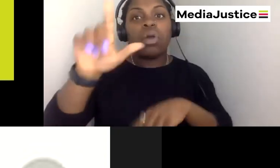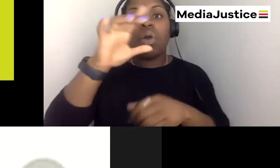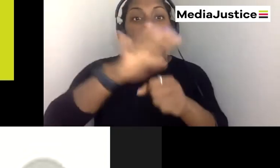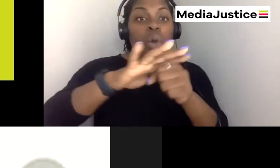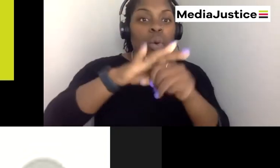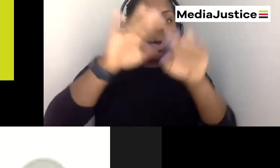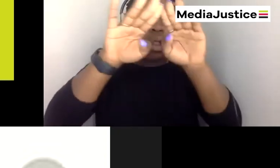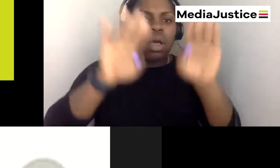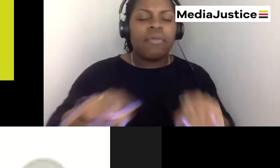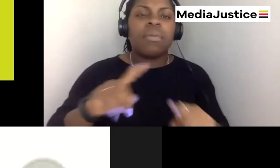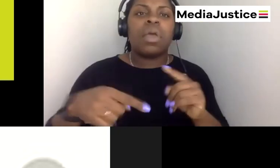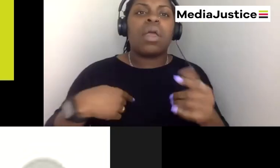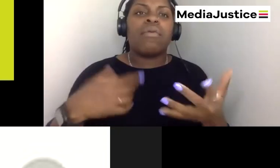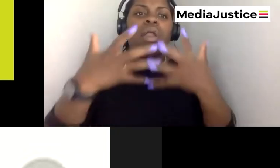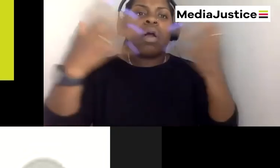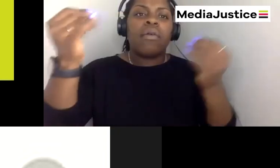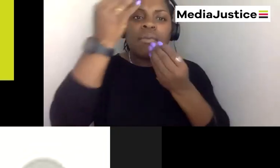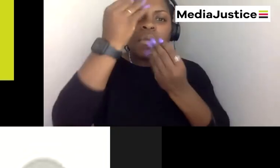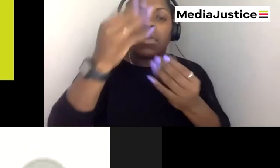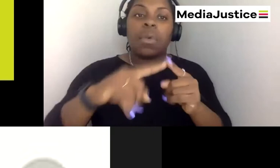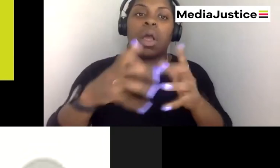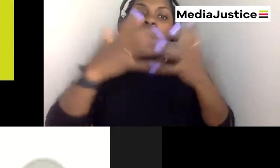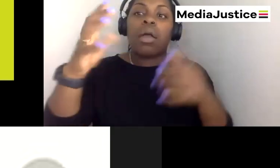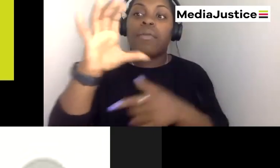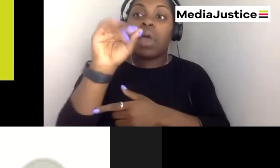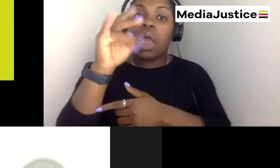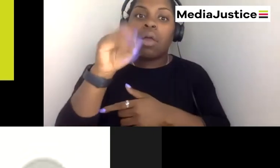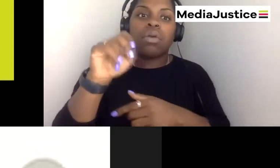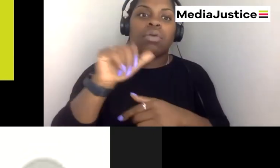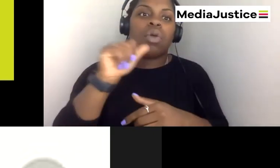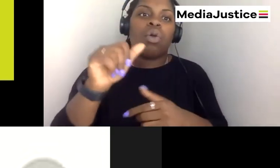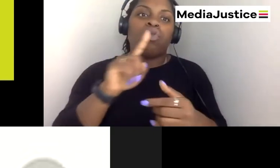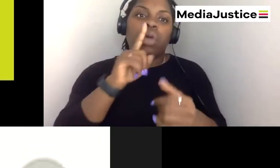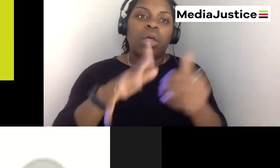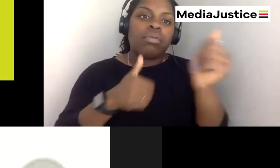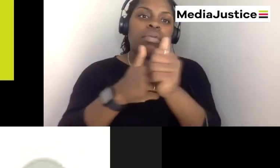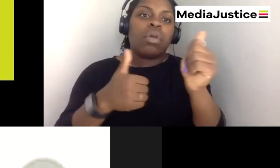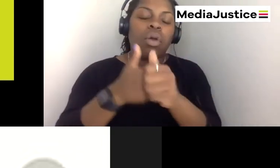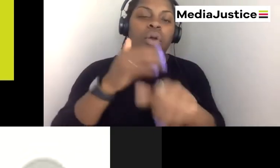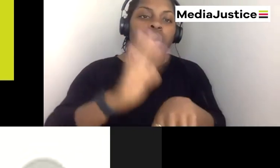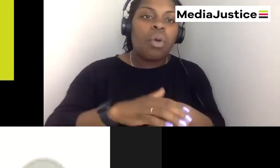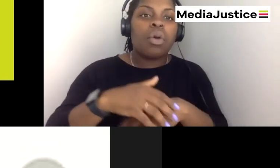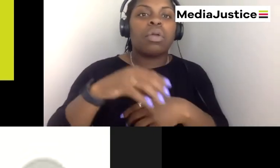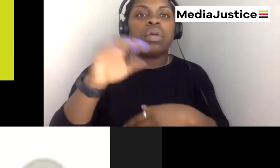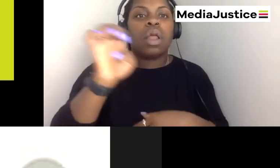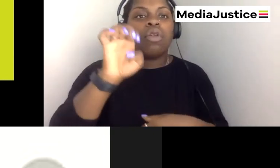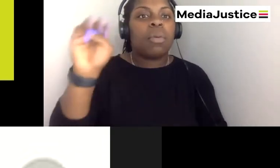information. And a lot of counties don't even keep data on electronic monitoring. So